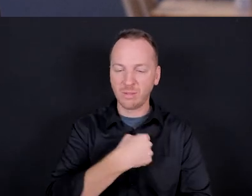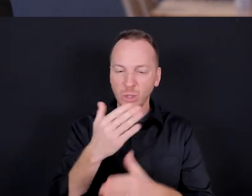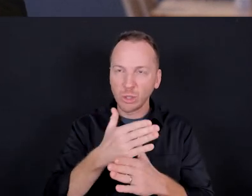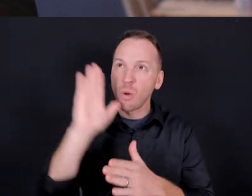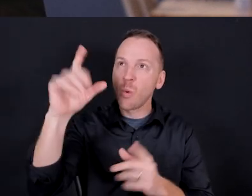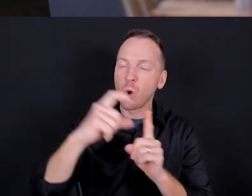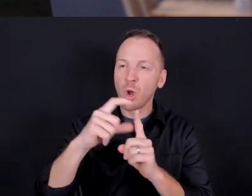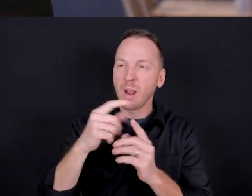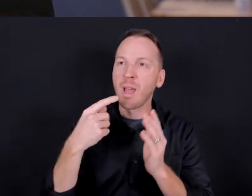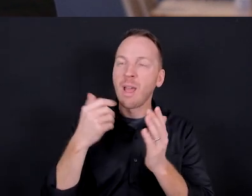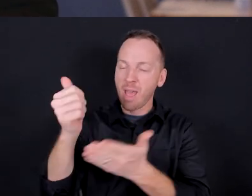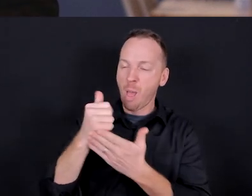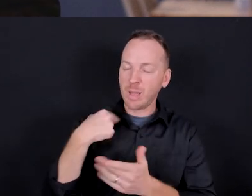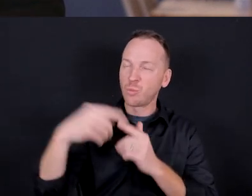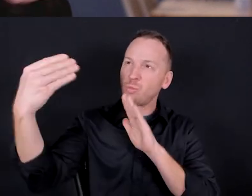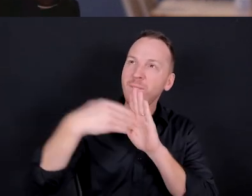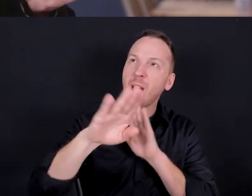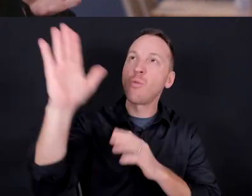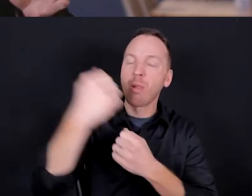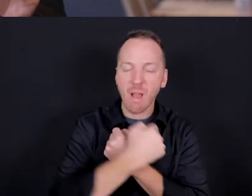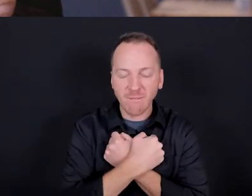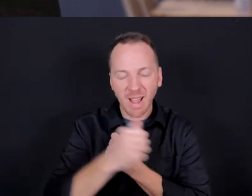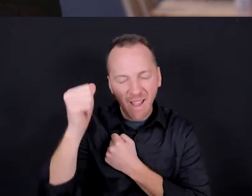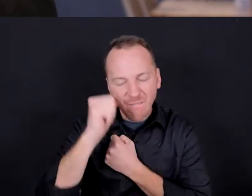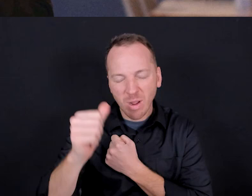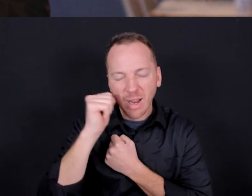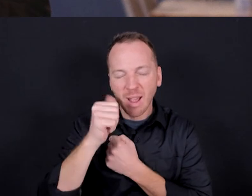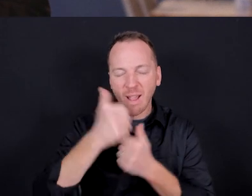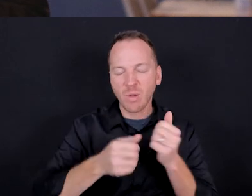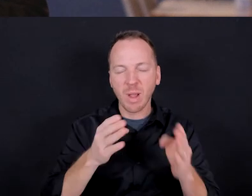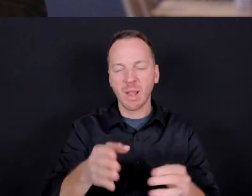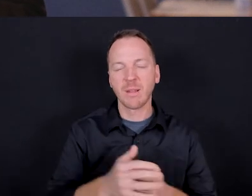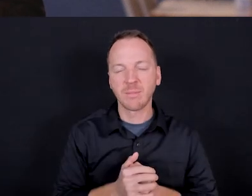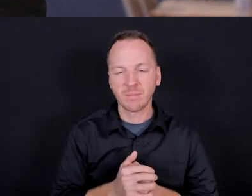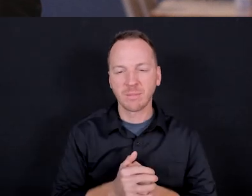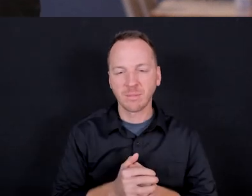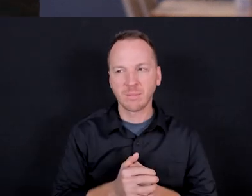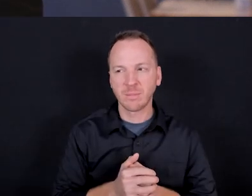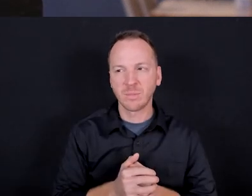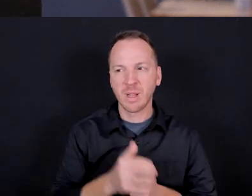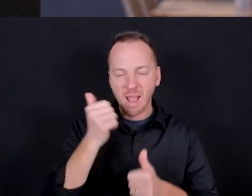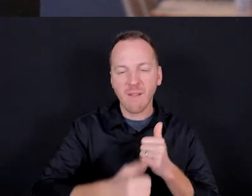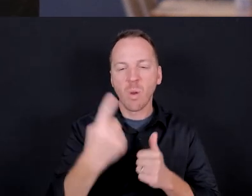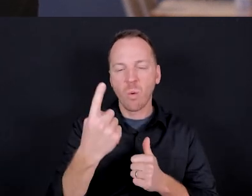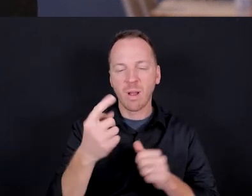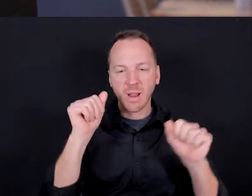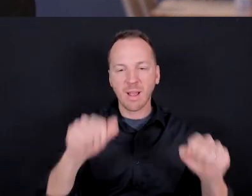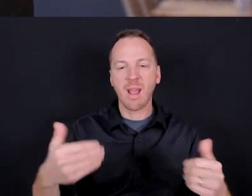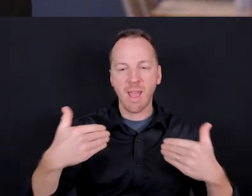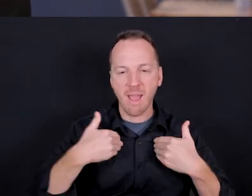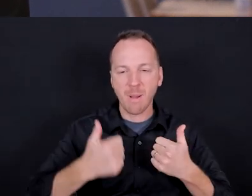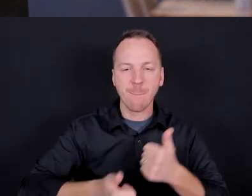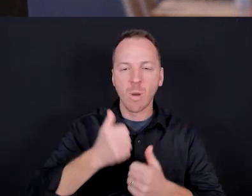Help us to reflect the love of Jesus every day in every way so that everyone can have